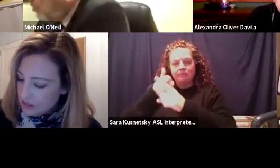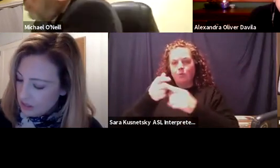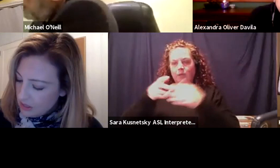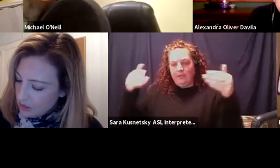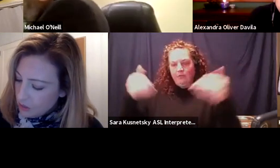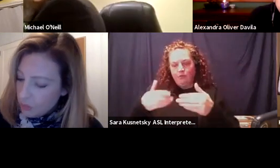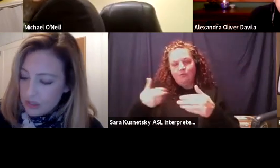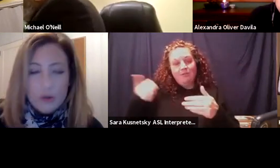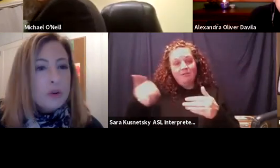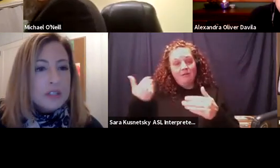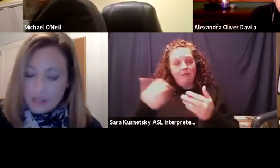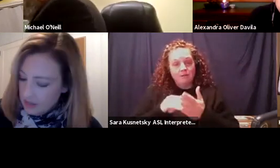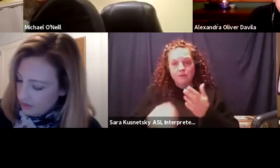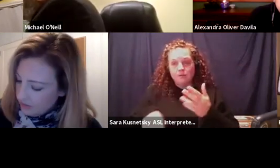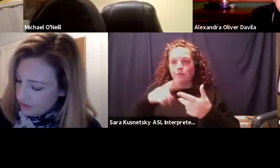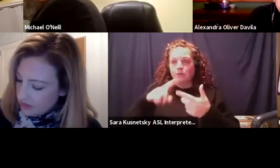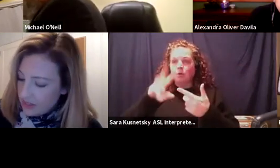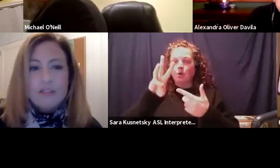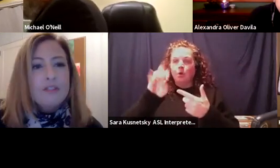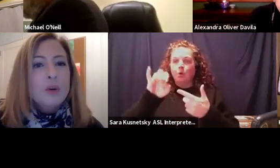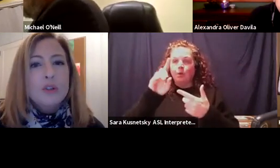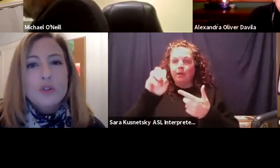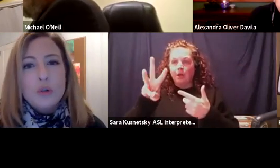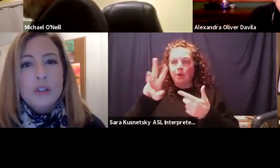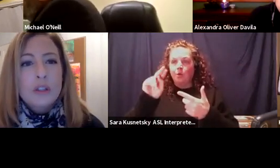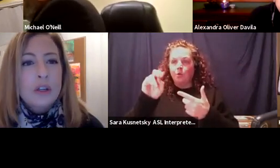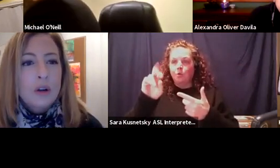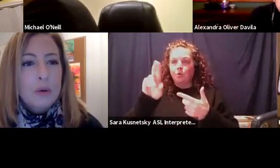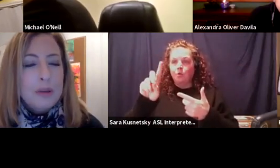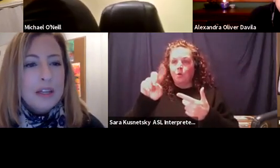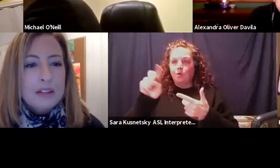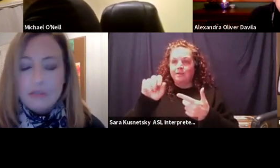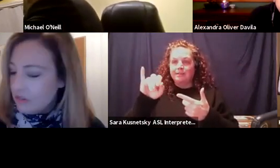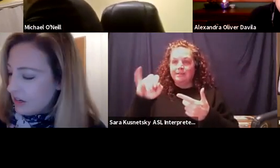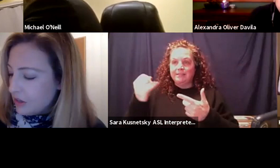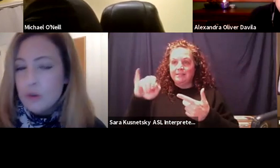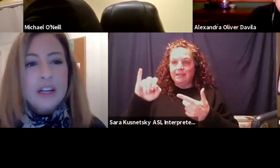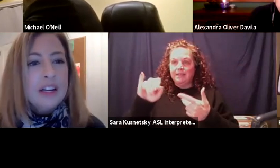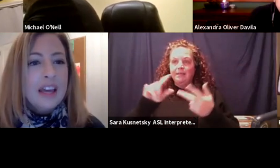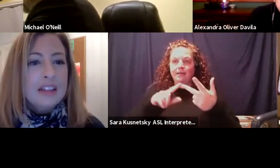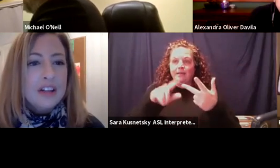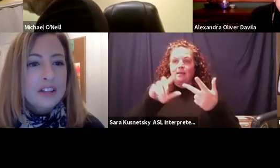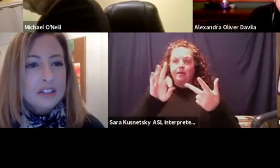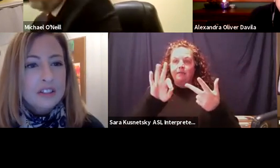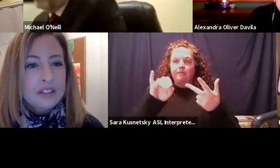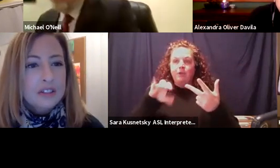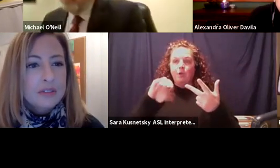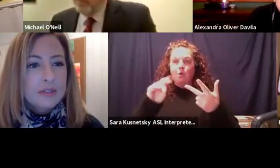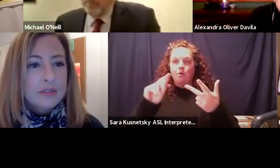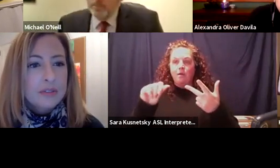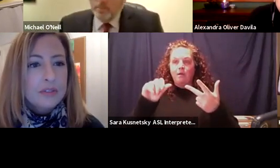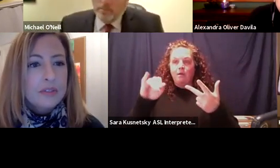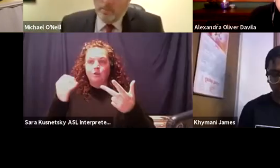students, Willow Nordzi and Fiona Jewell, who will be co-reading a letter.